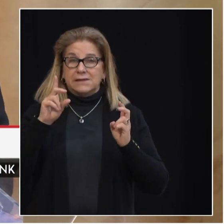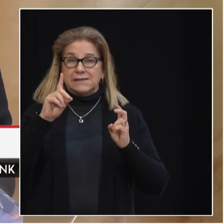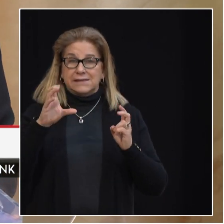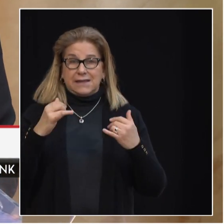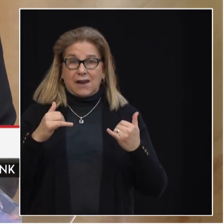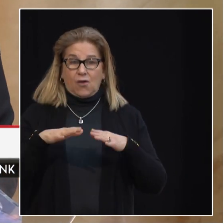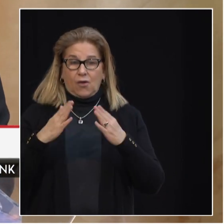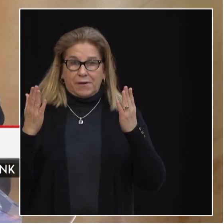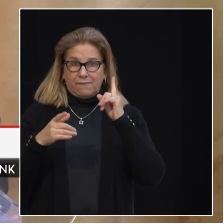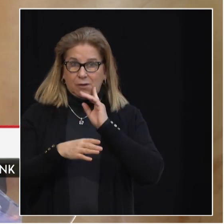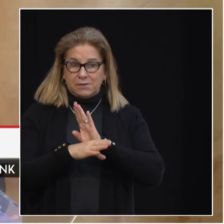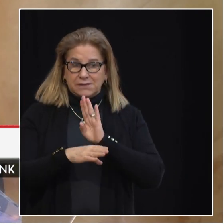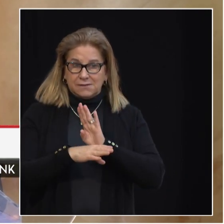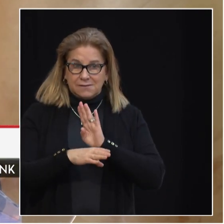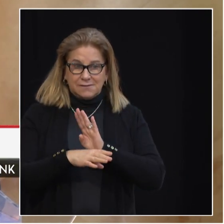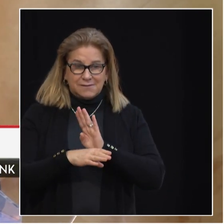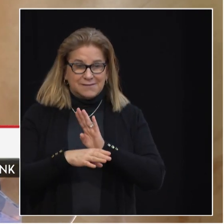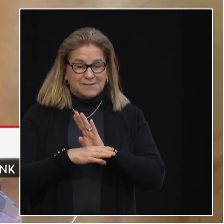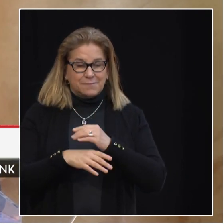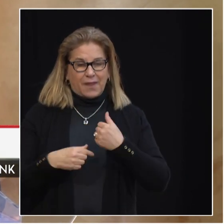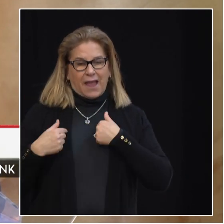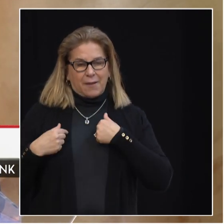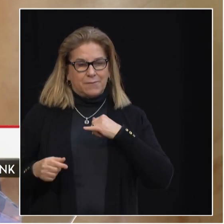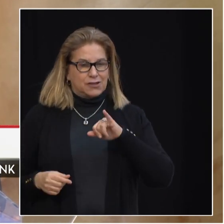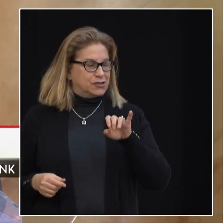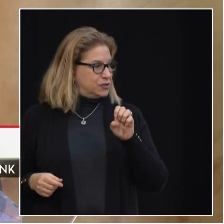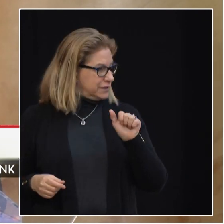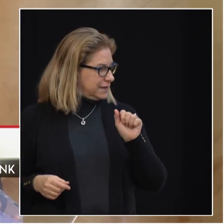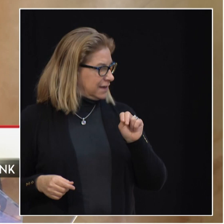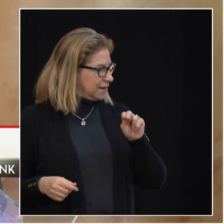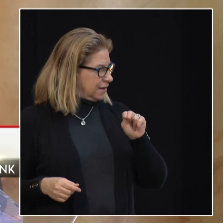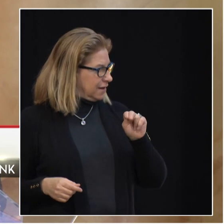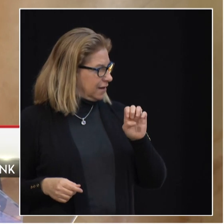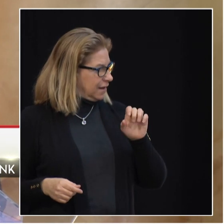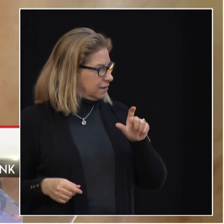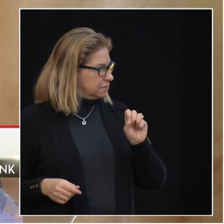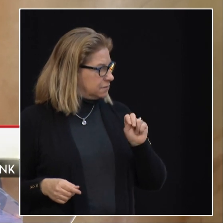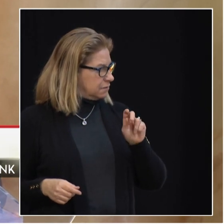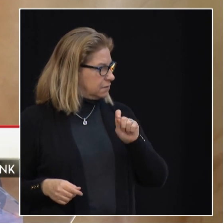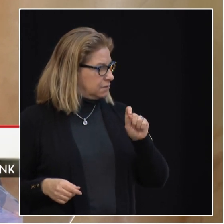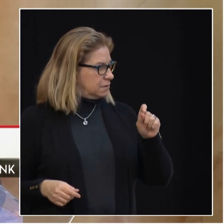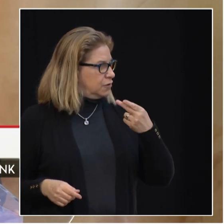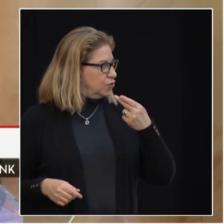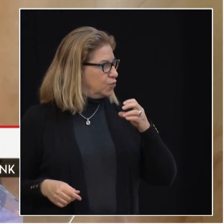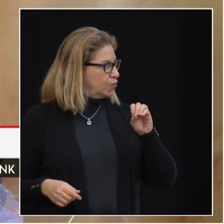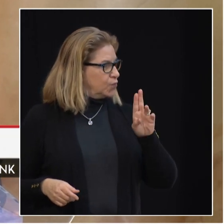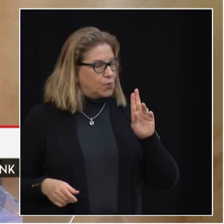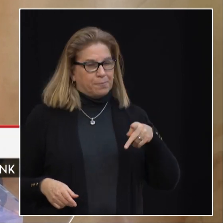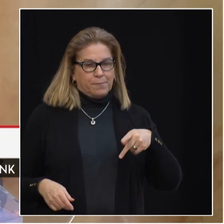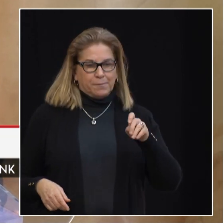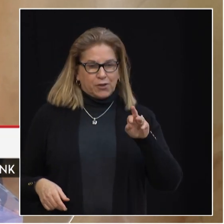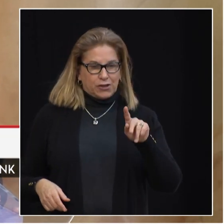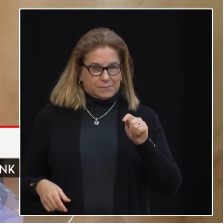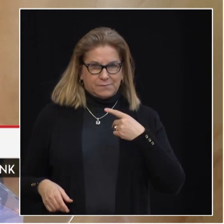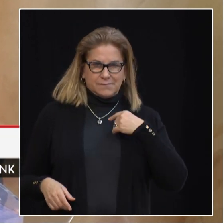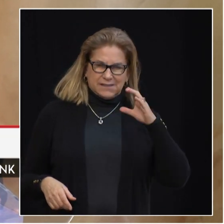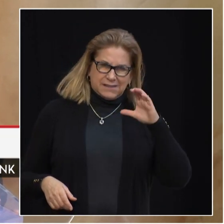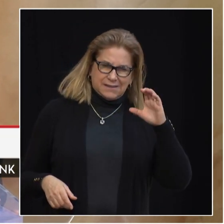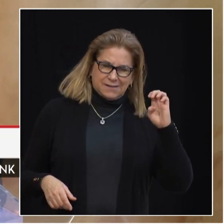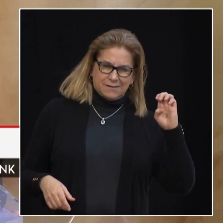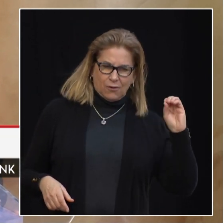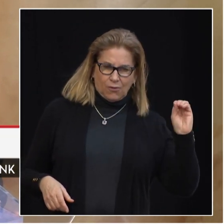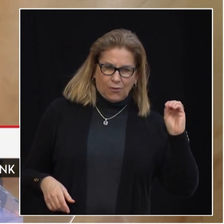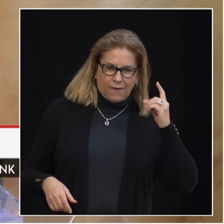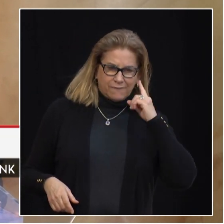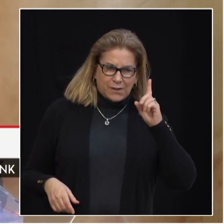Jean Nelson-Halper. I am the interim CEO and Chief Financial Officer at the Green Finance Authority,